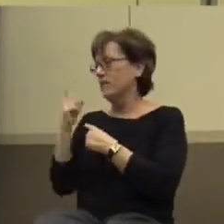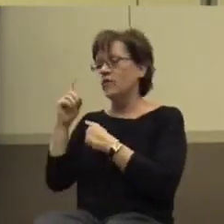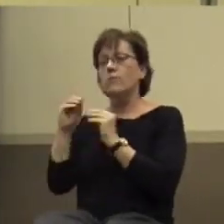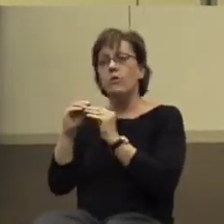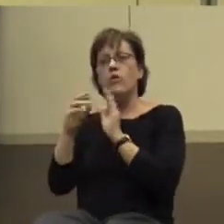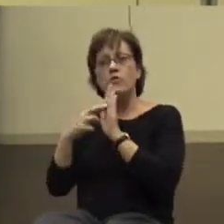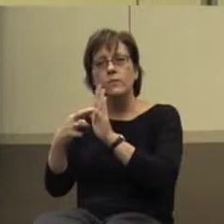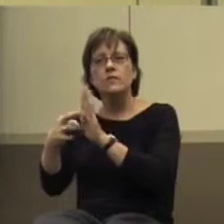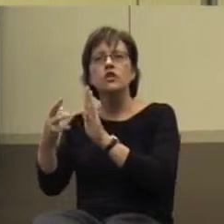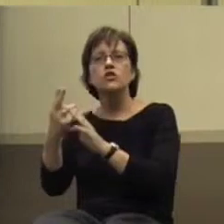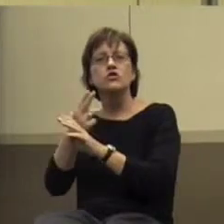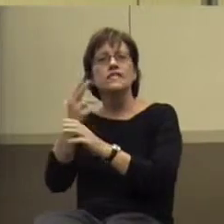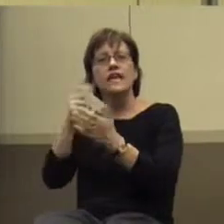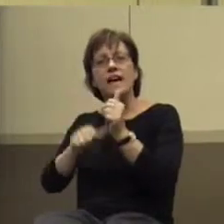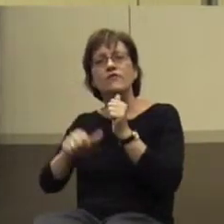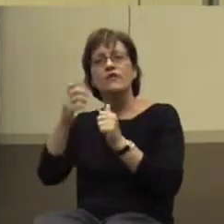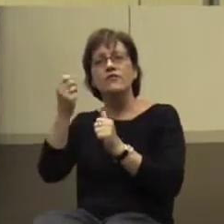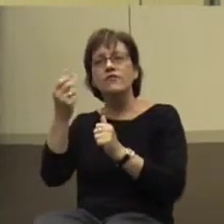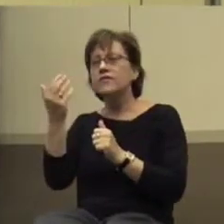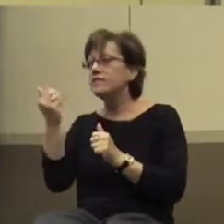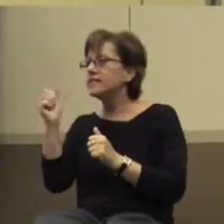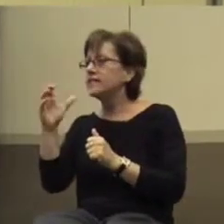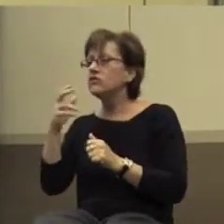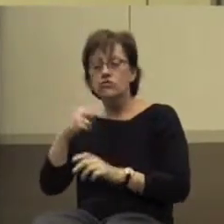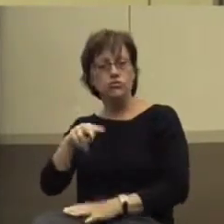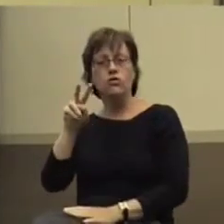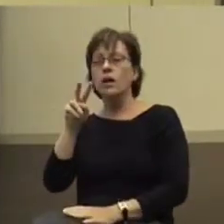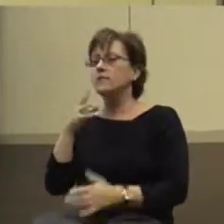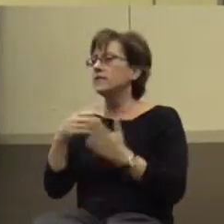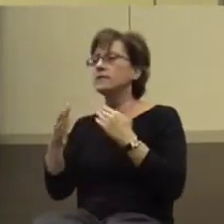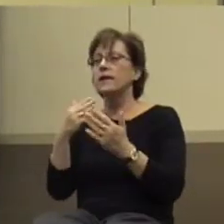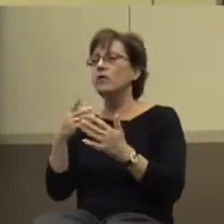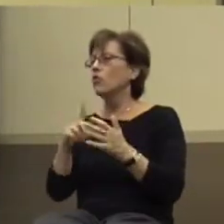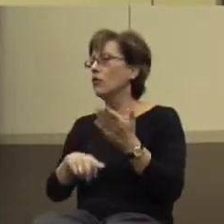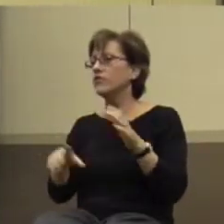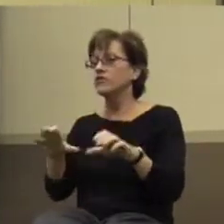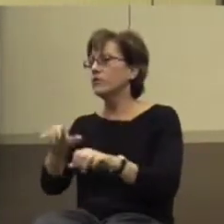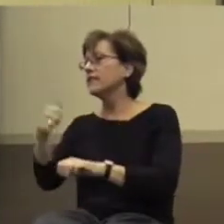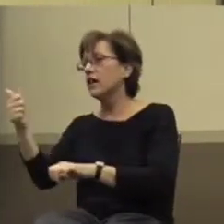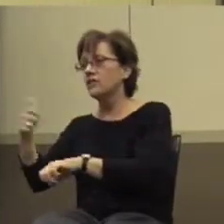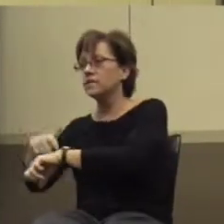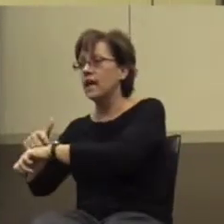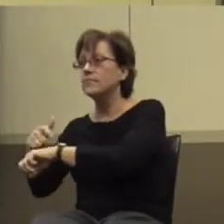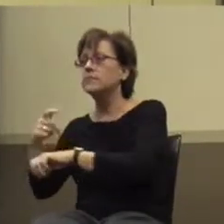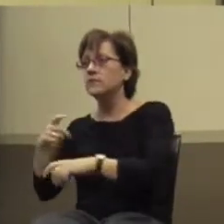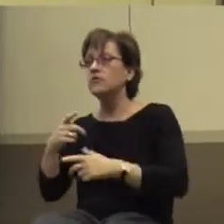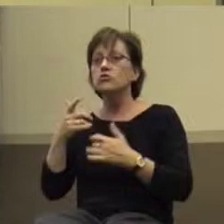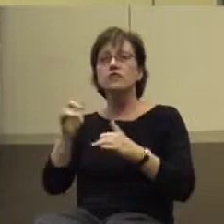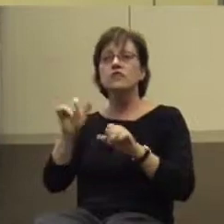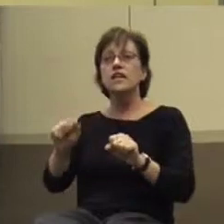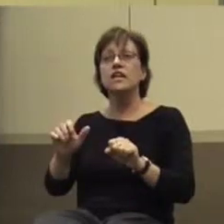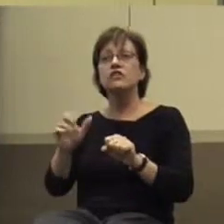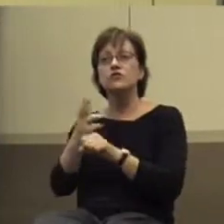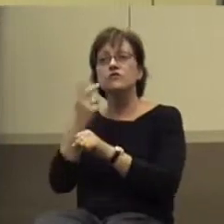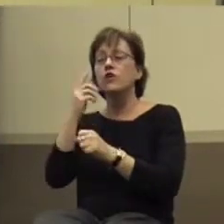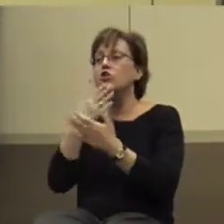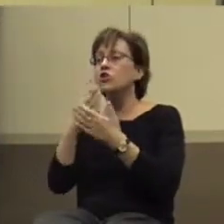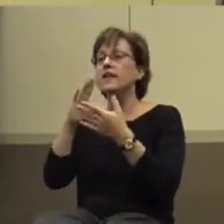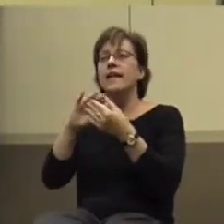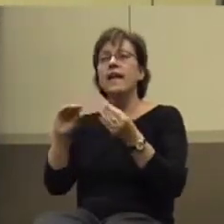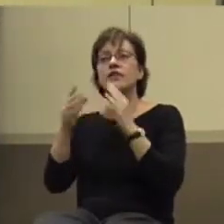they're doing the other times. You can still use that for good narrative recording, you know, what they're doing. You can even do some ABC relations, you